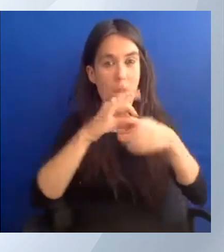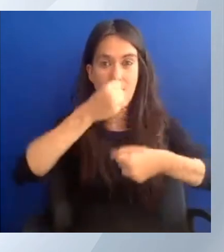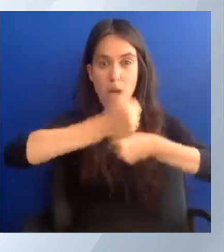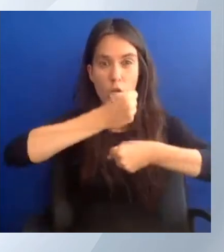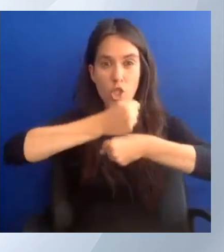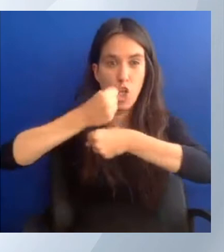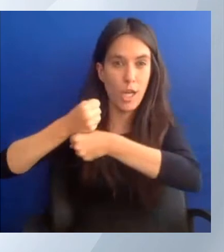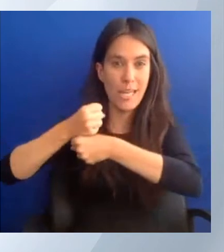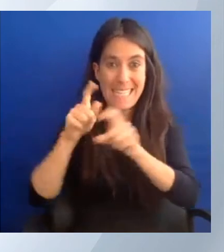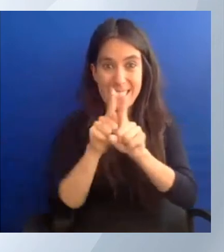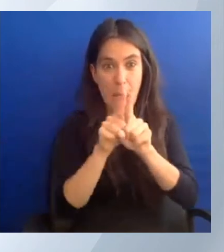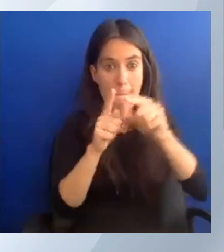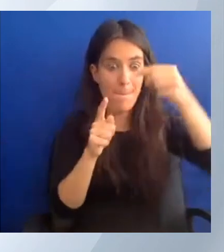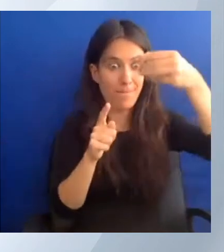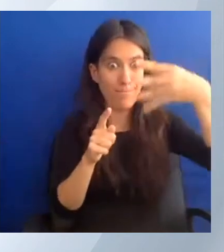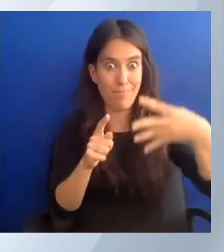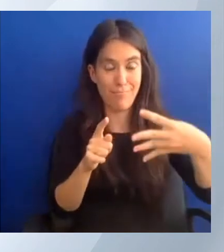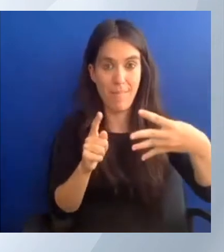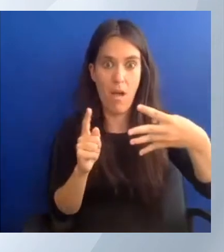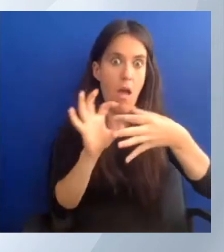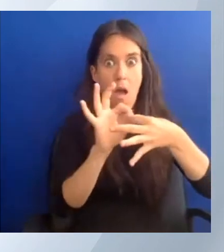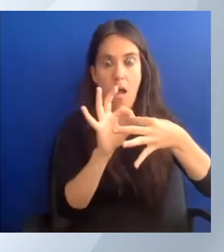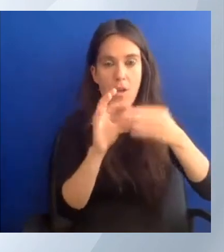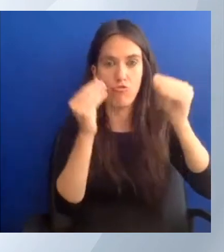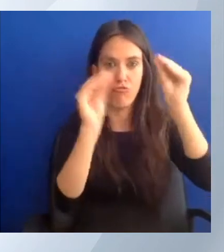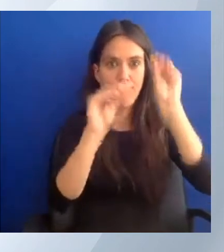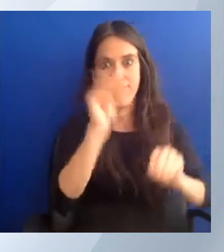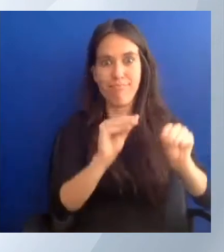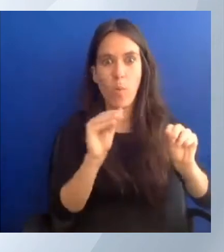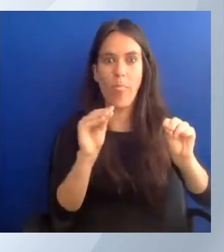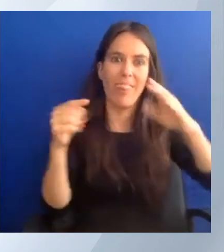at the same time I'm registering this with these topics.